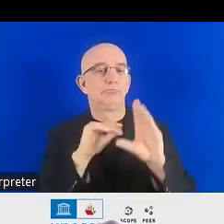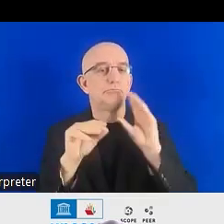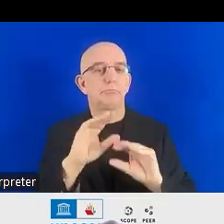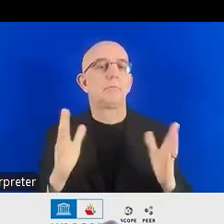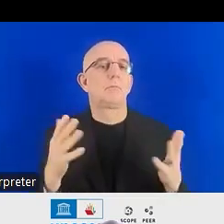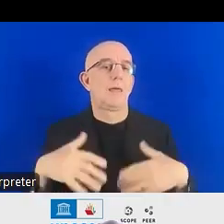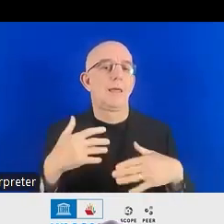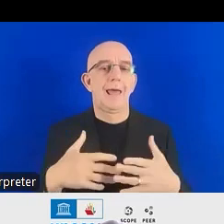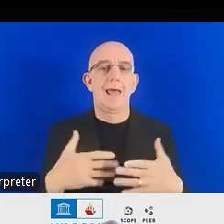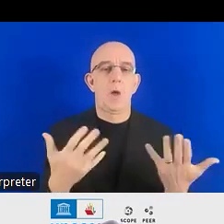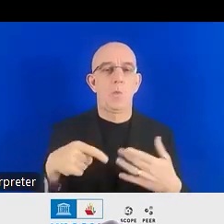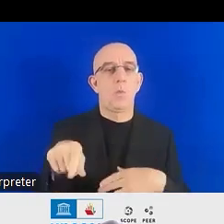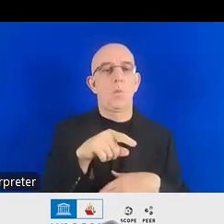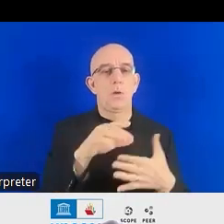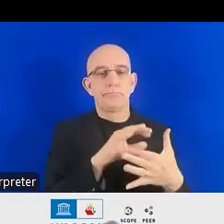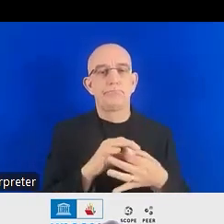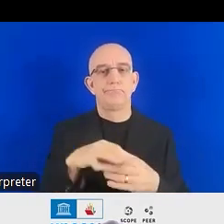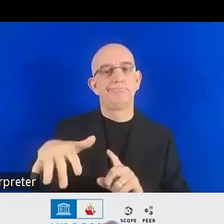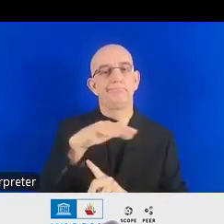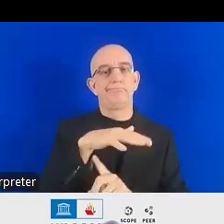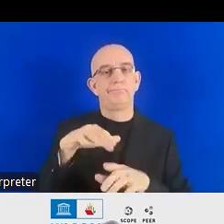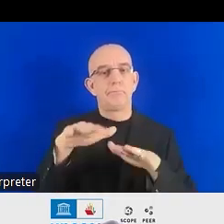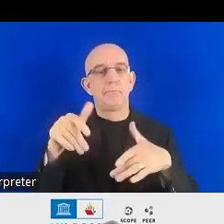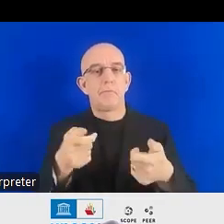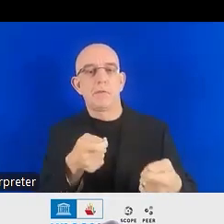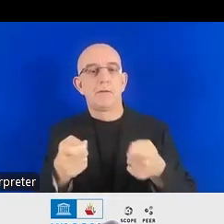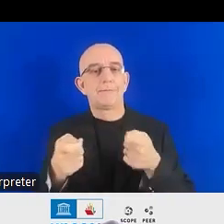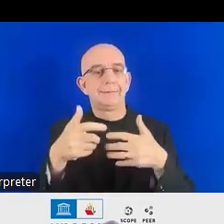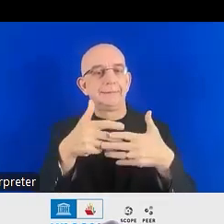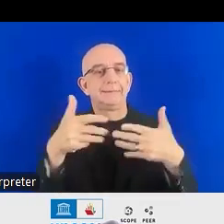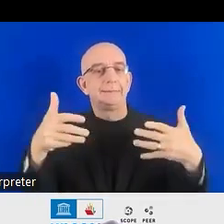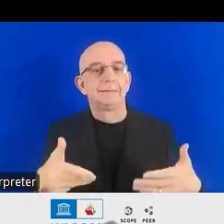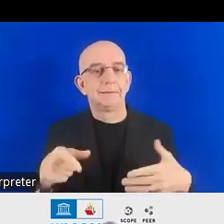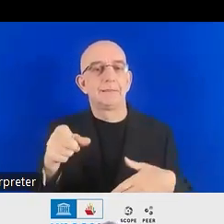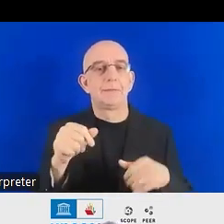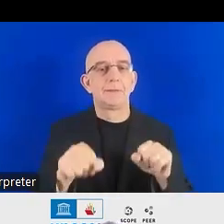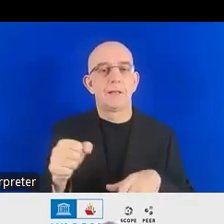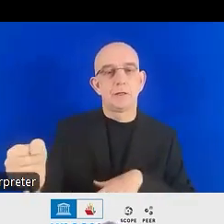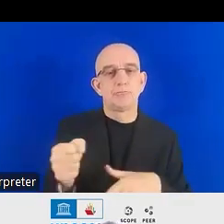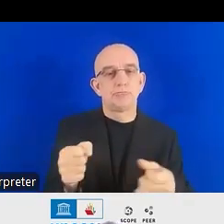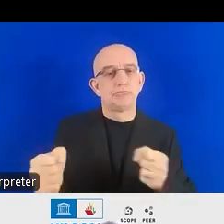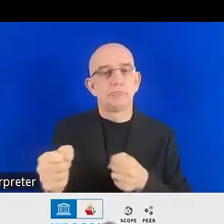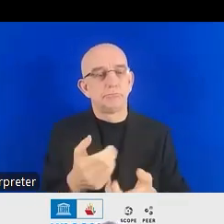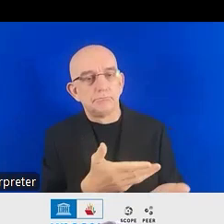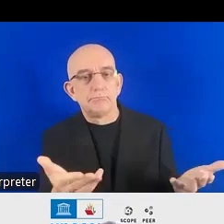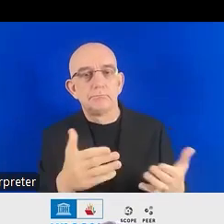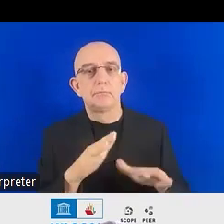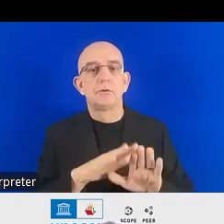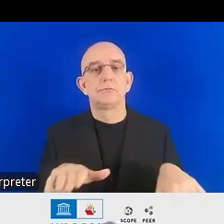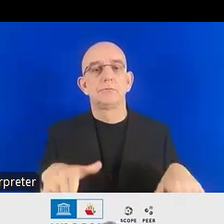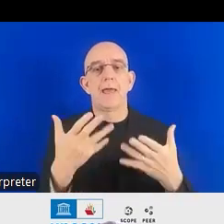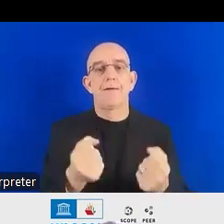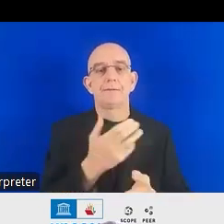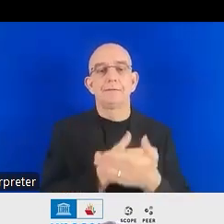Bangladesh, our program has been working with school level improvement plans, for example, to kind of access